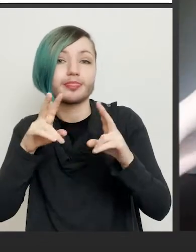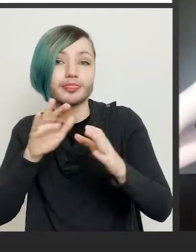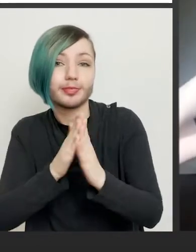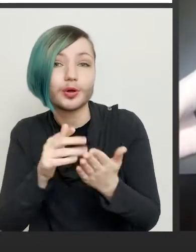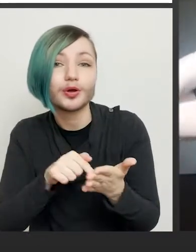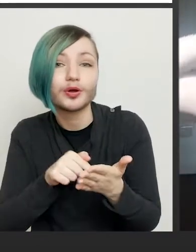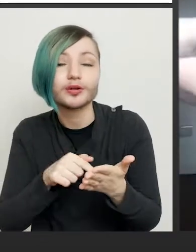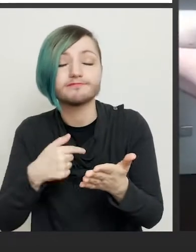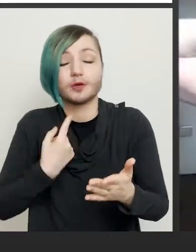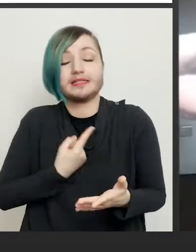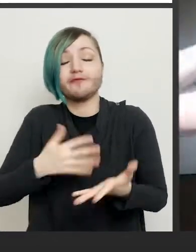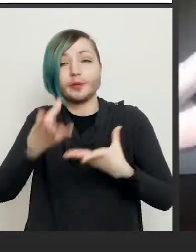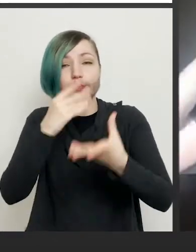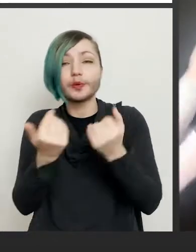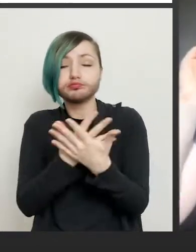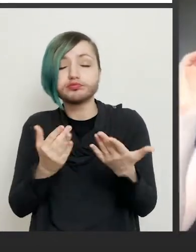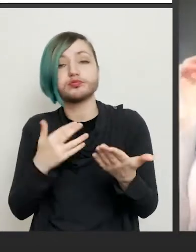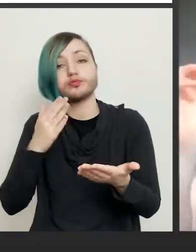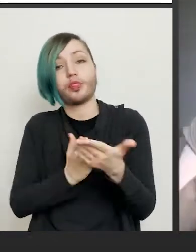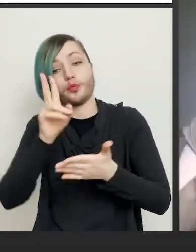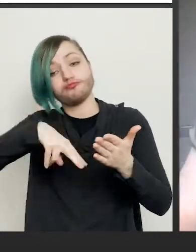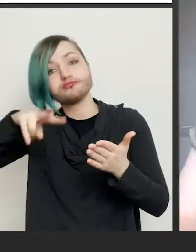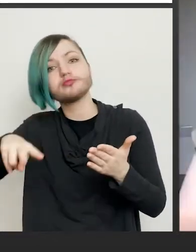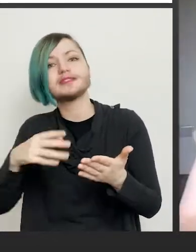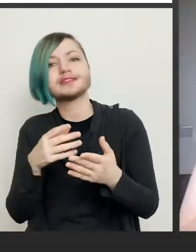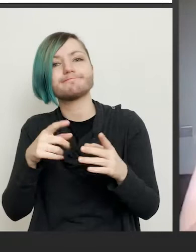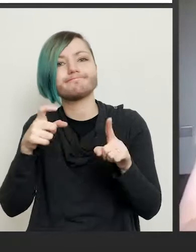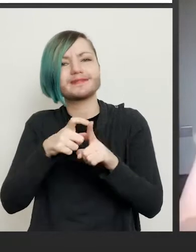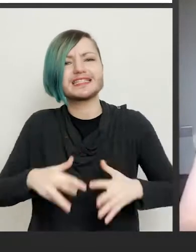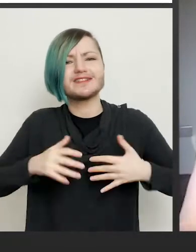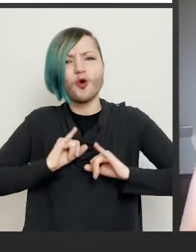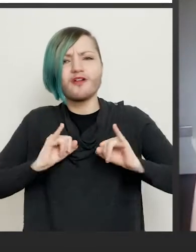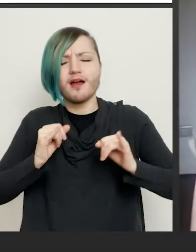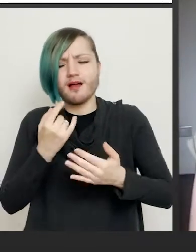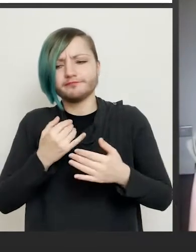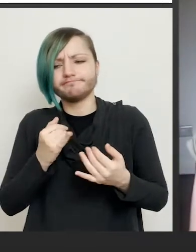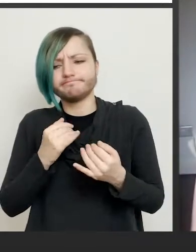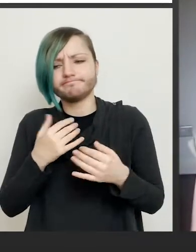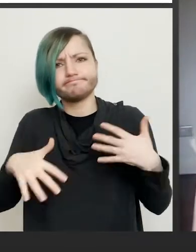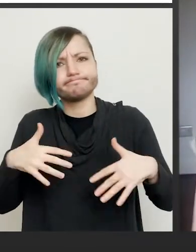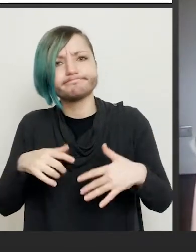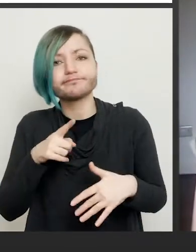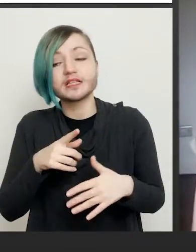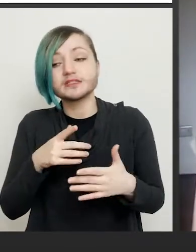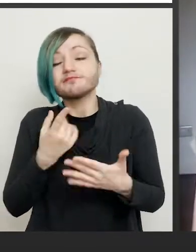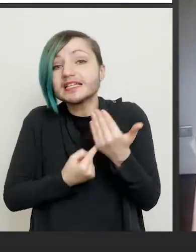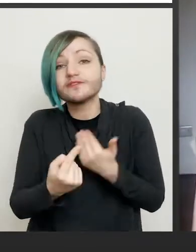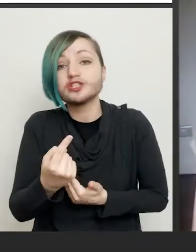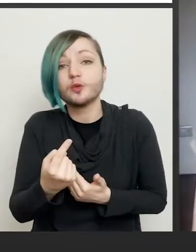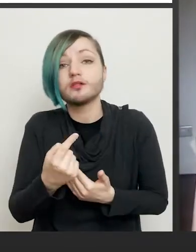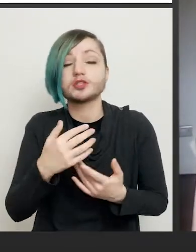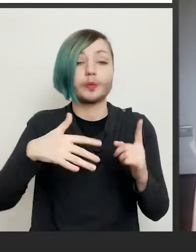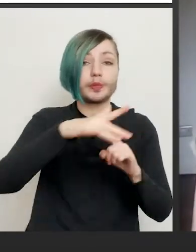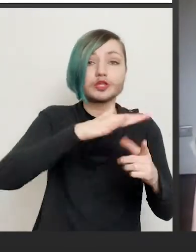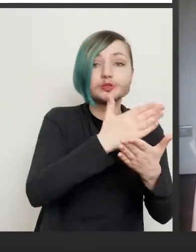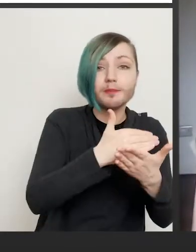from reading that chapter is that it's such a individual thing. We, Mm-hmm. of course, there are social elements and there are physical elements,